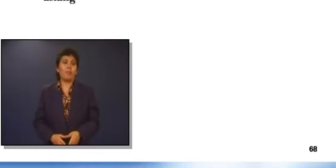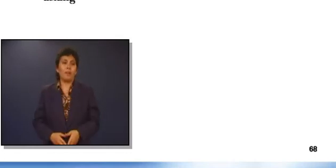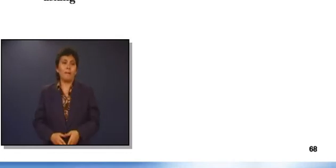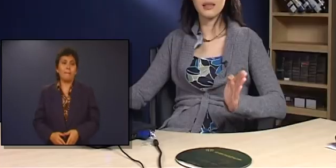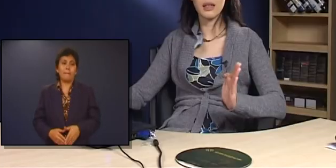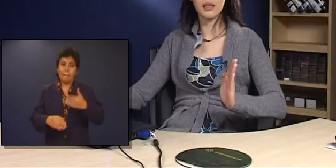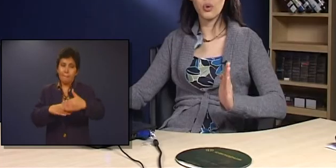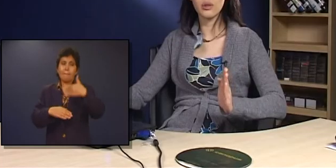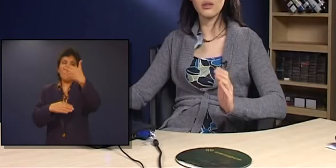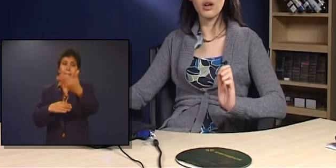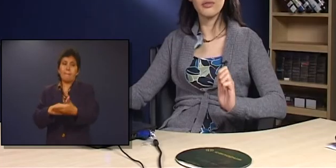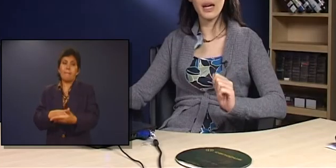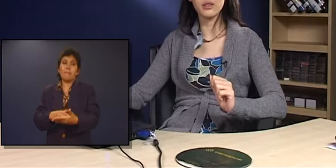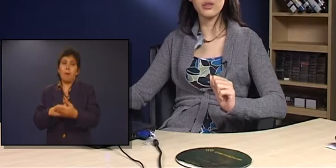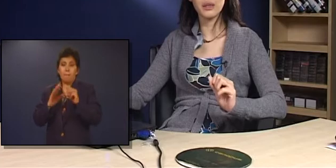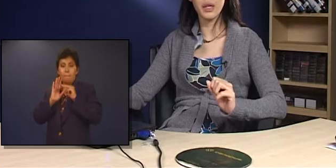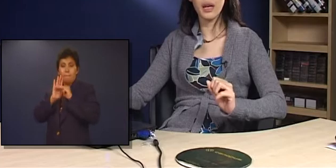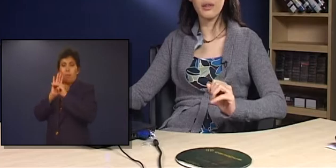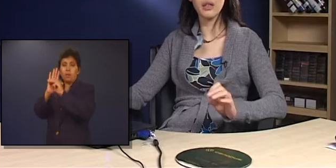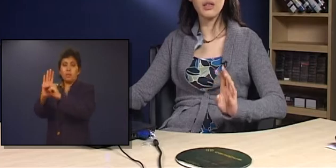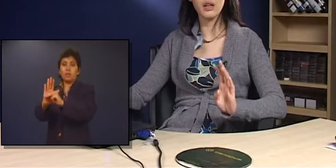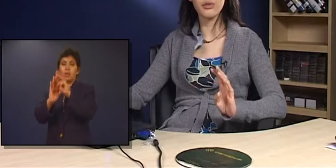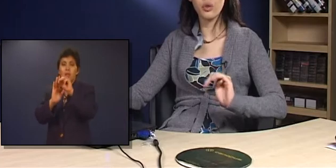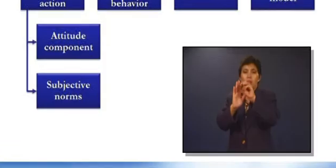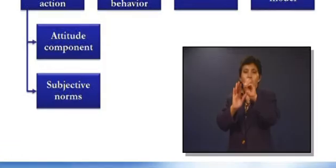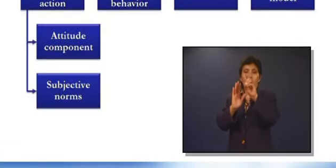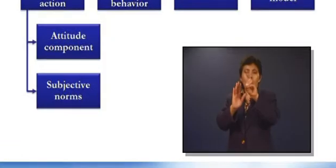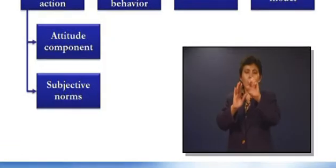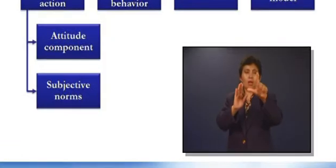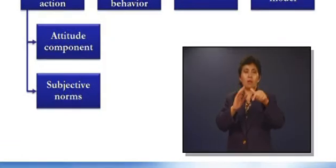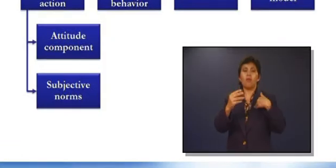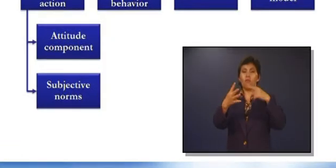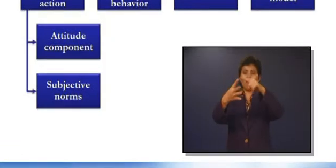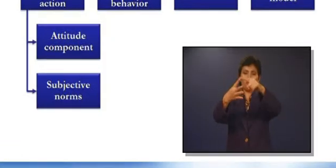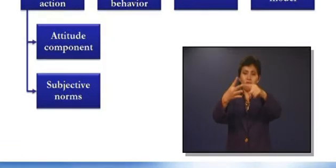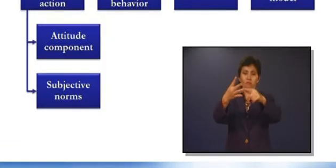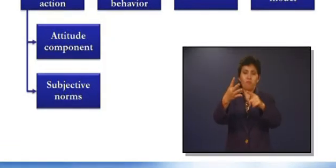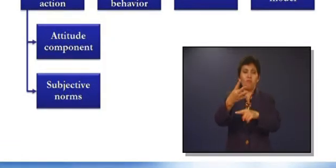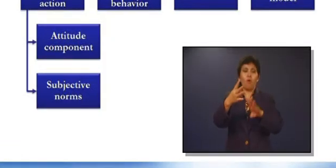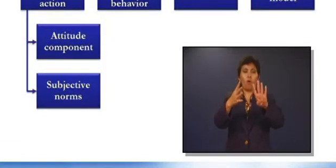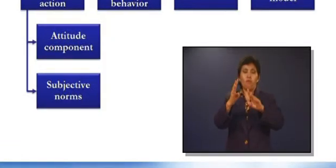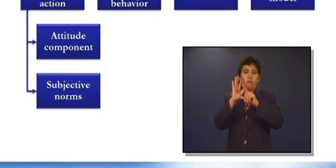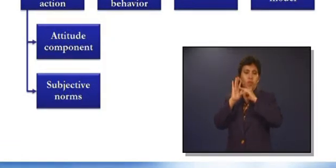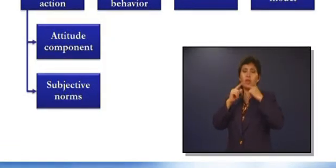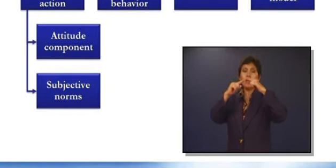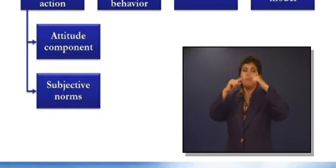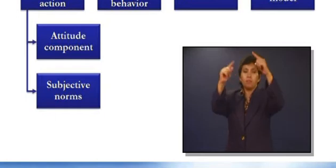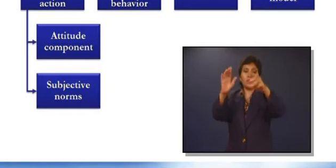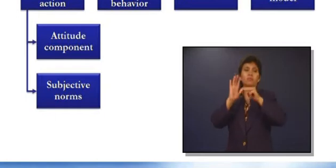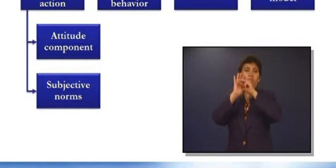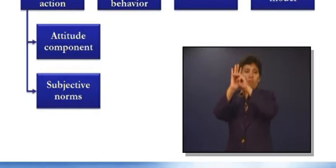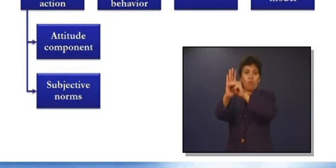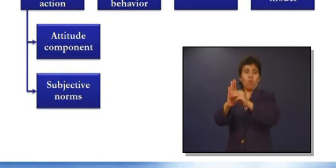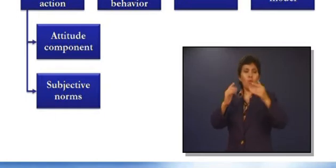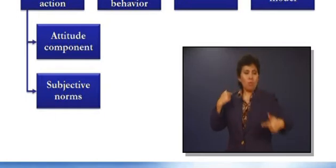Next one is the model of attitudes and behavior. There are four famous models. The first model is theory of